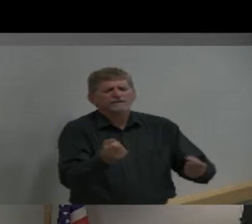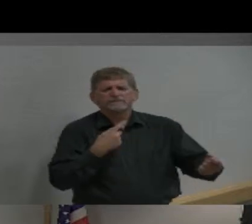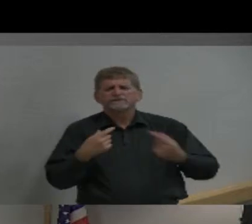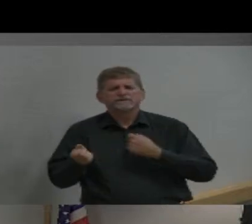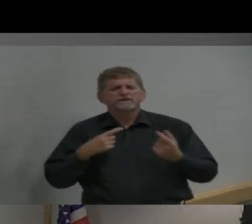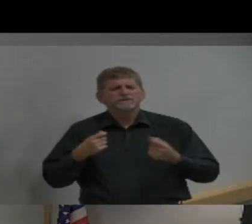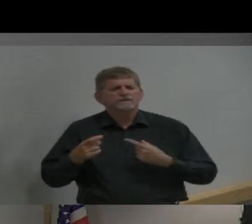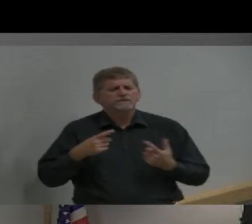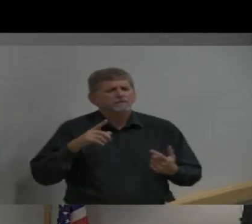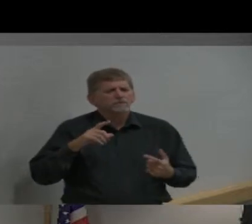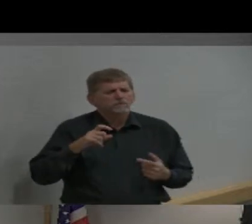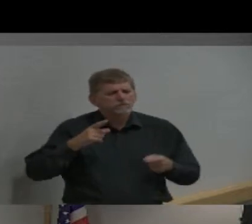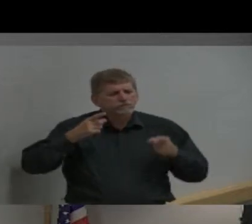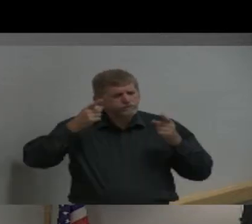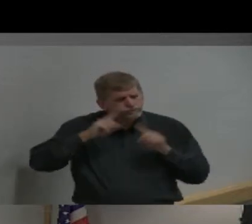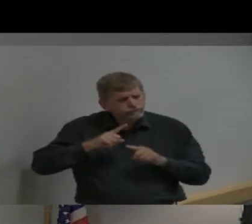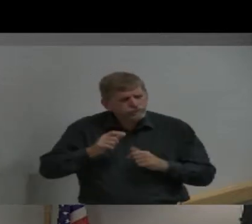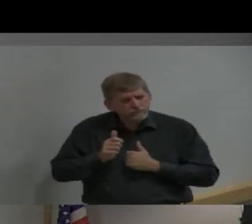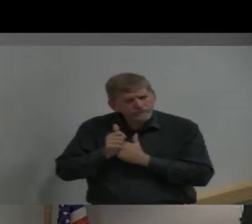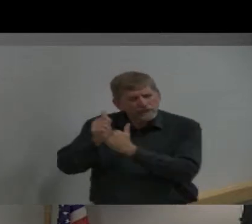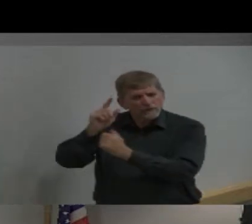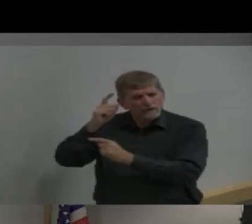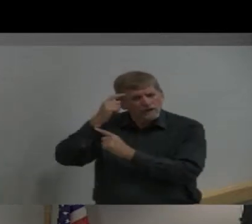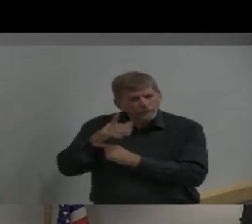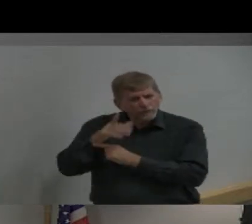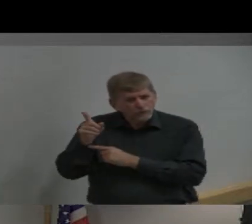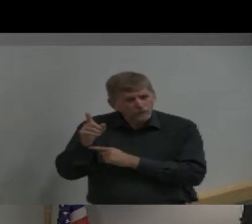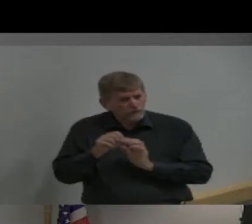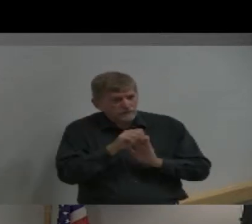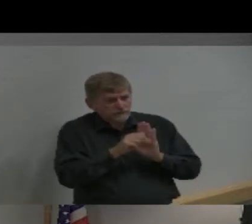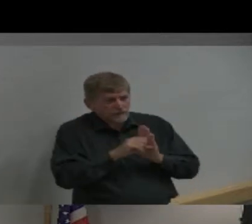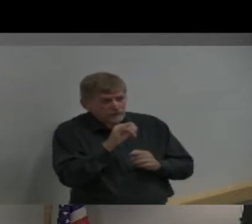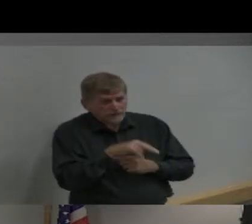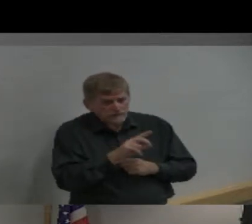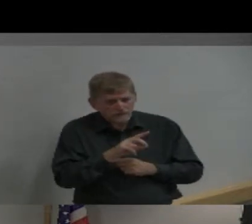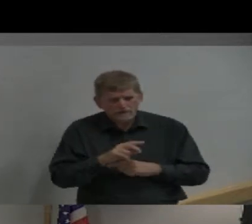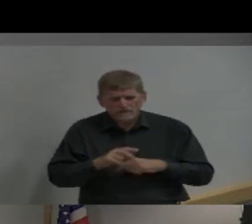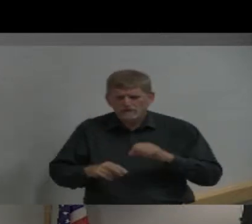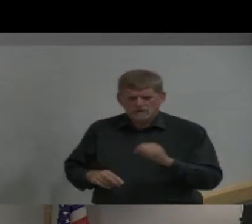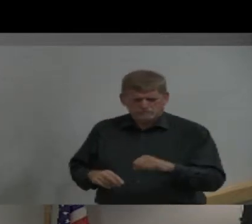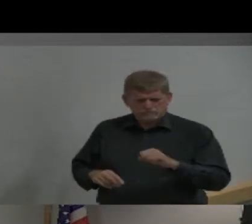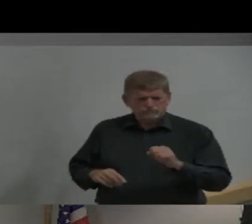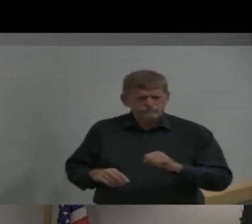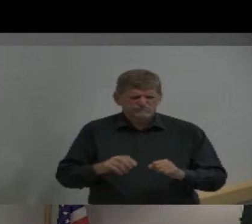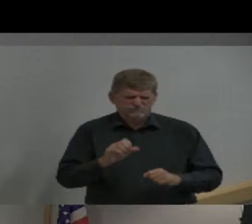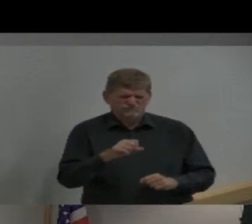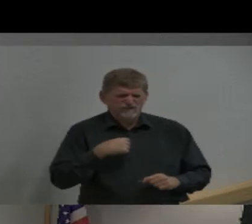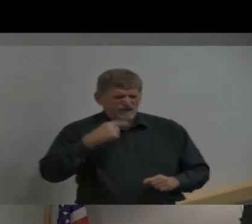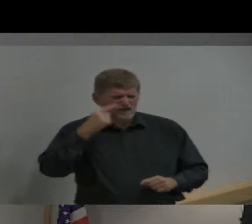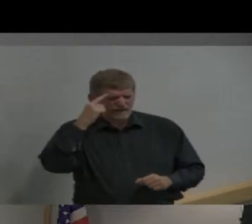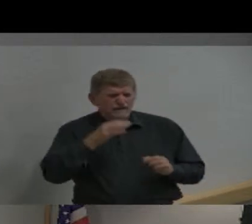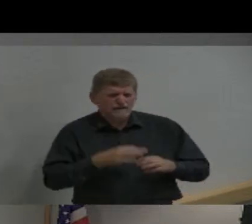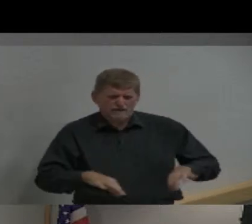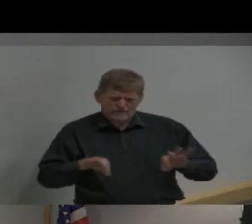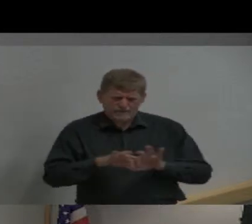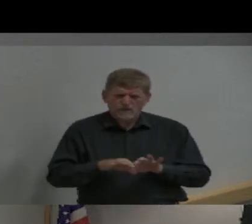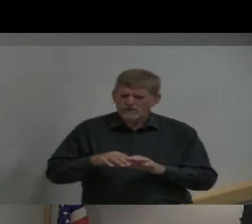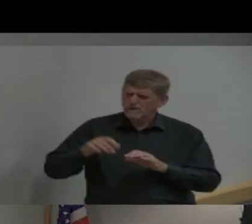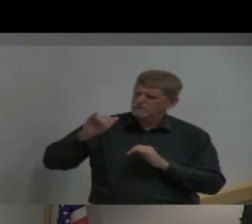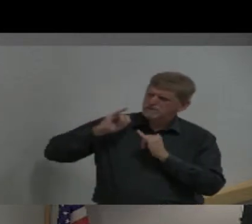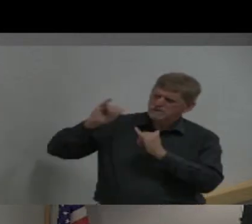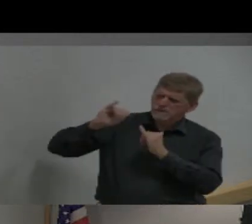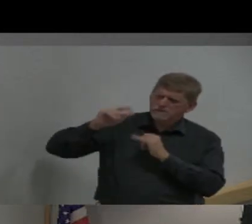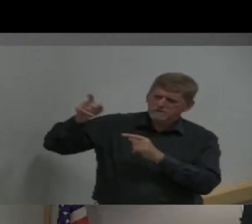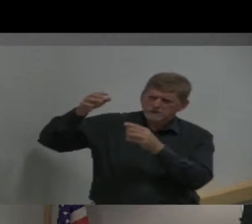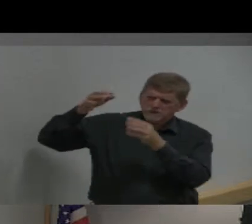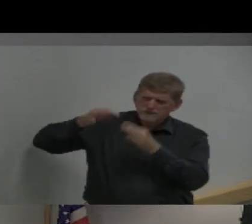and the rest of the state of Indiana is doing, and I still feel it's important that we maintain that alignment. And I think